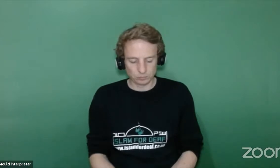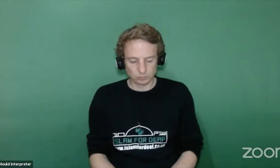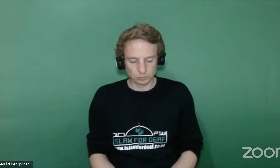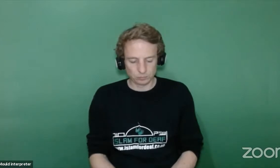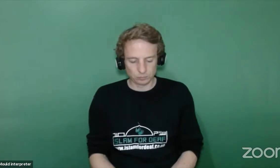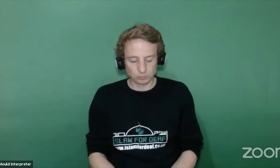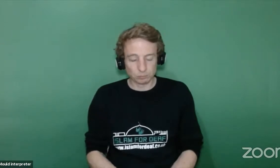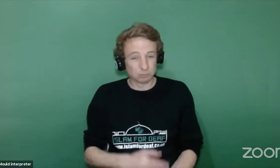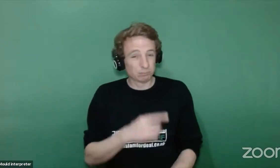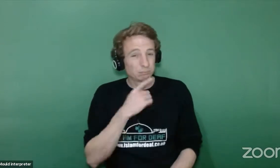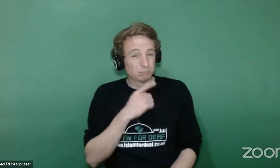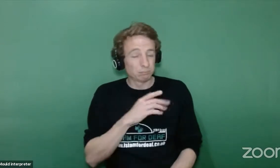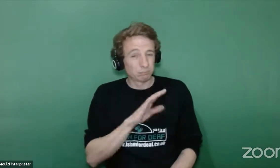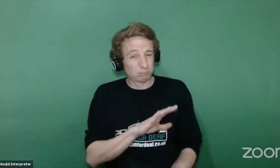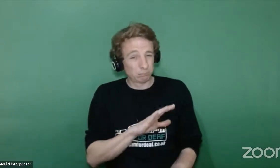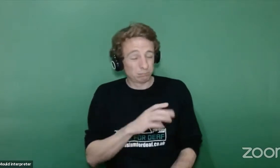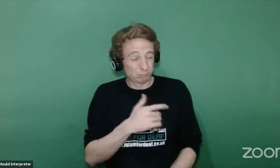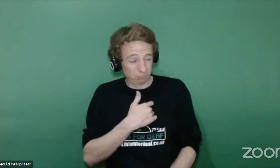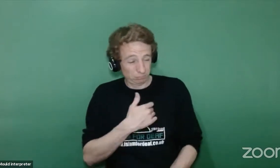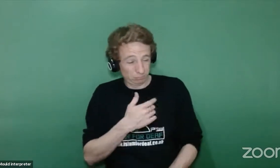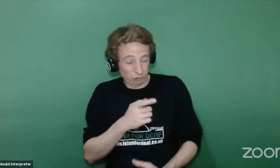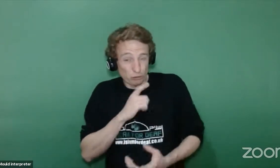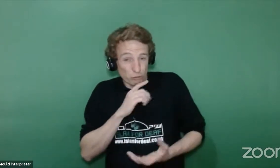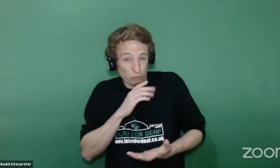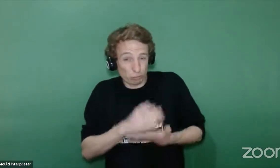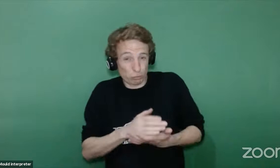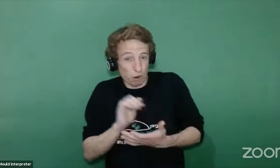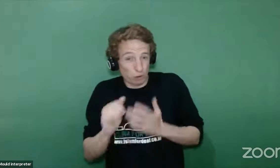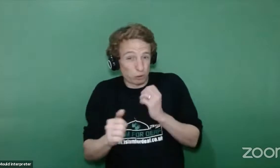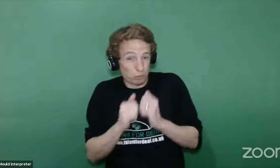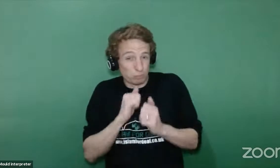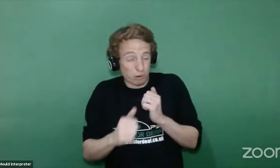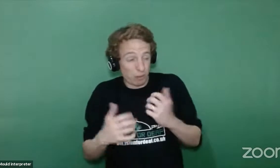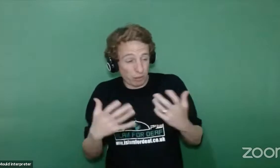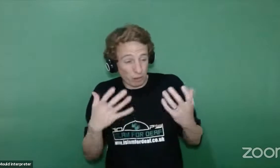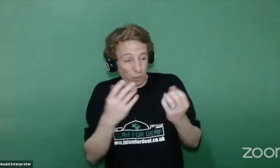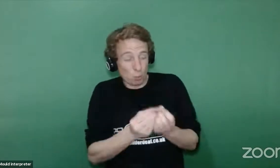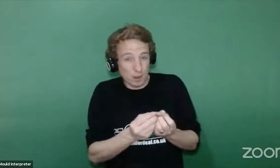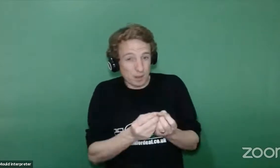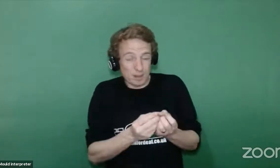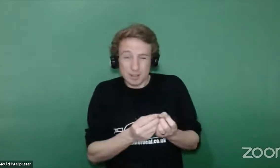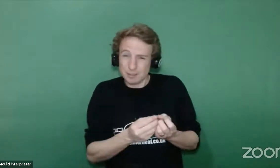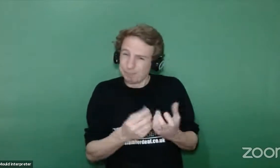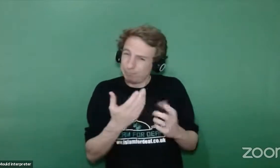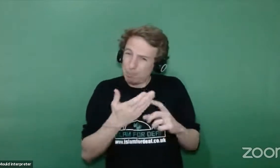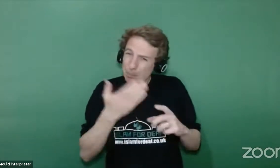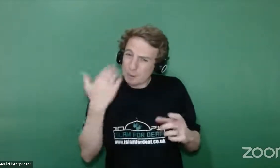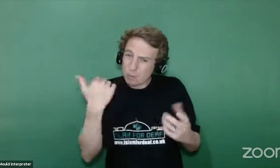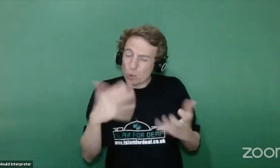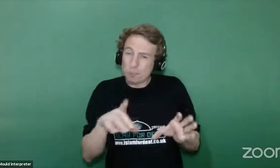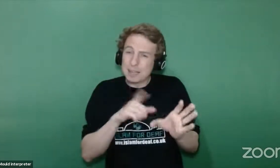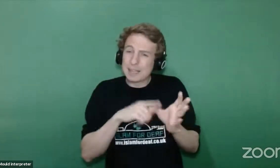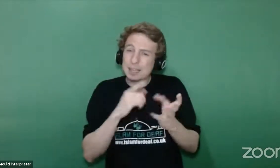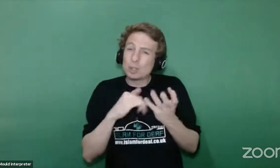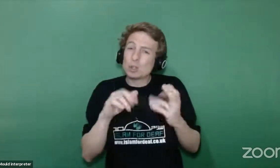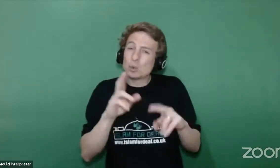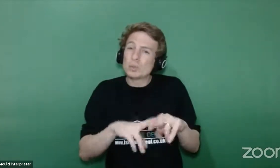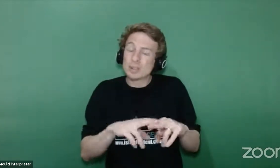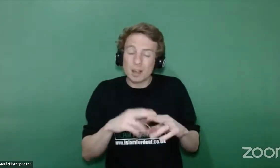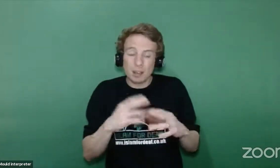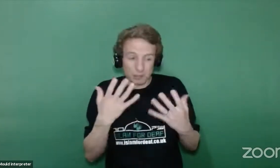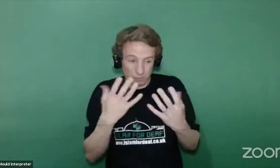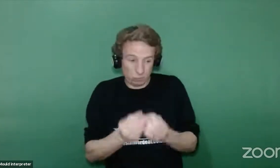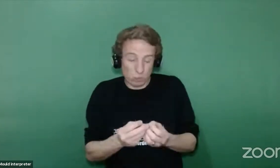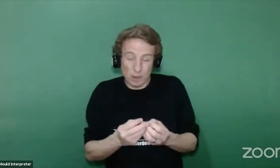He said, "Can I entrust him to you, except as I entrusted his brother Joseph to you aforetime?